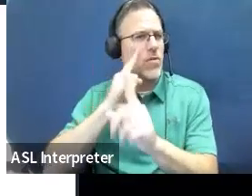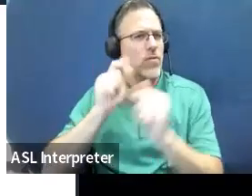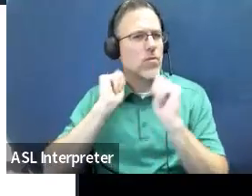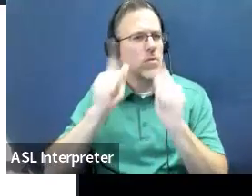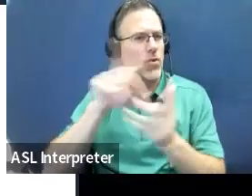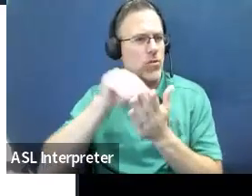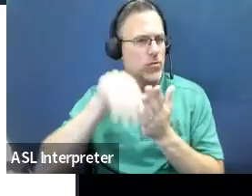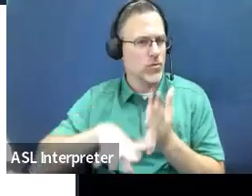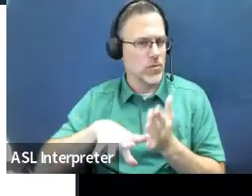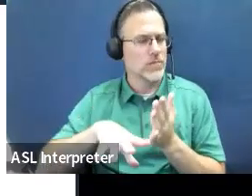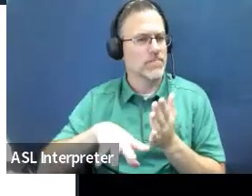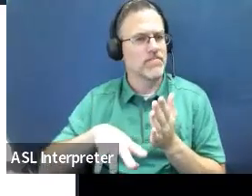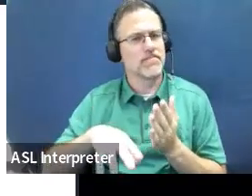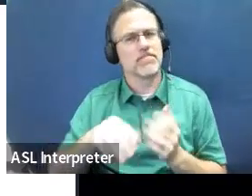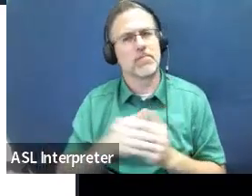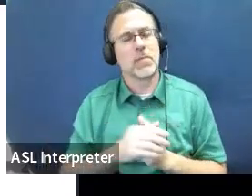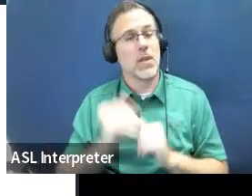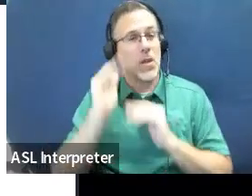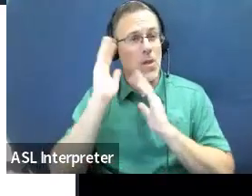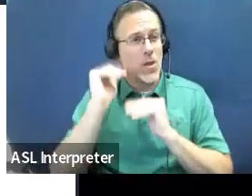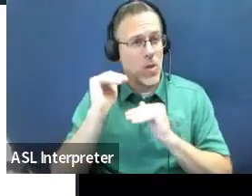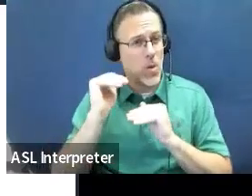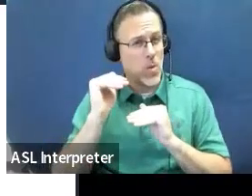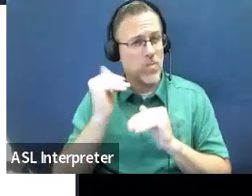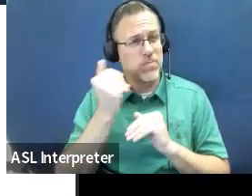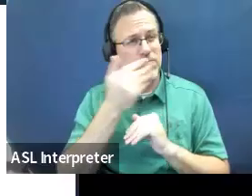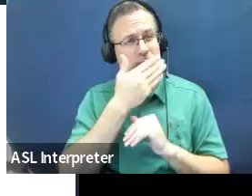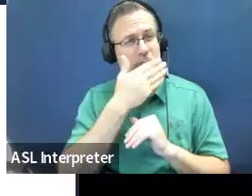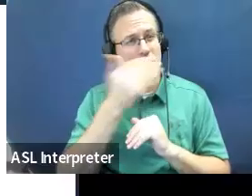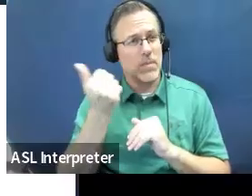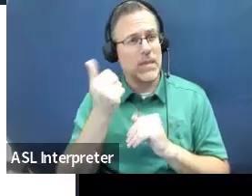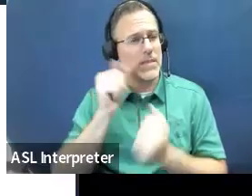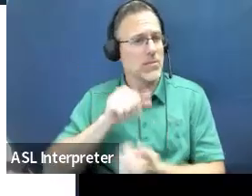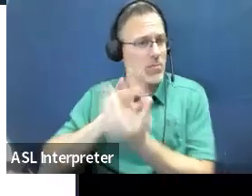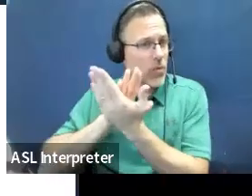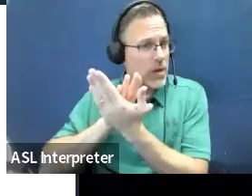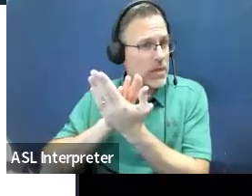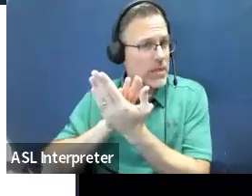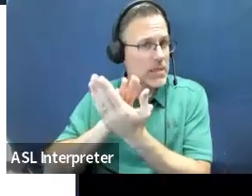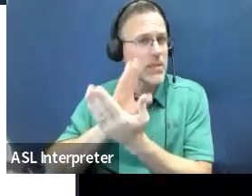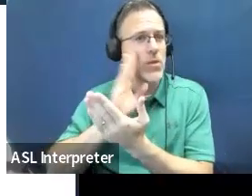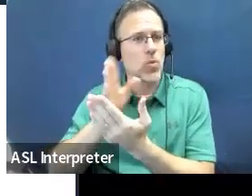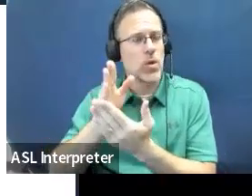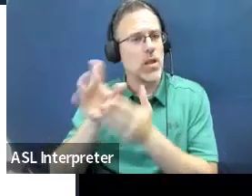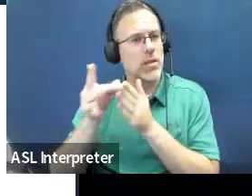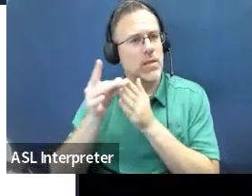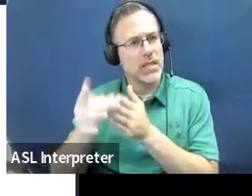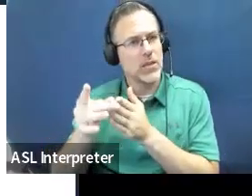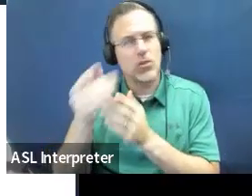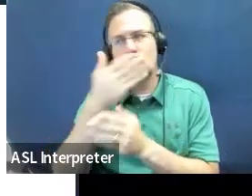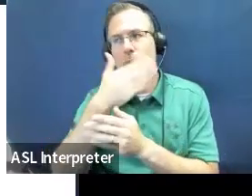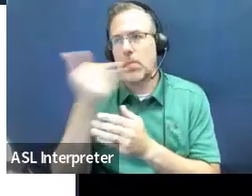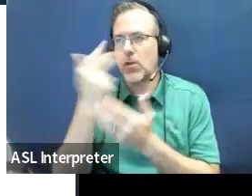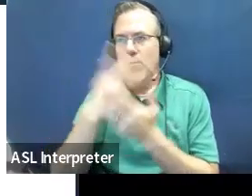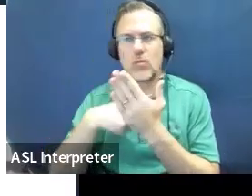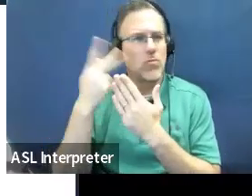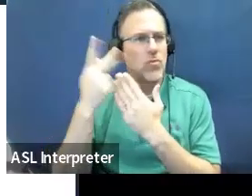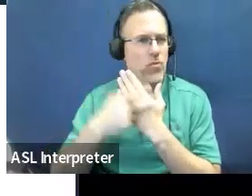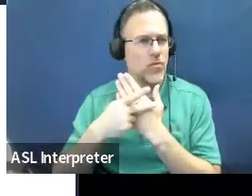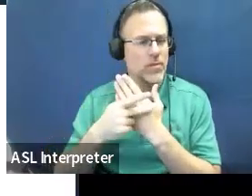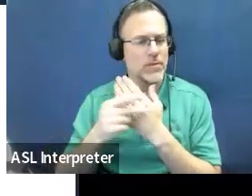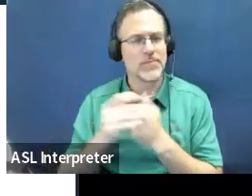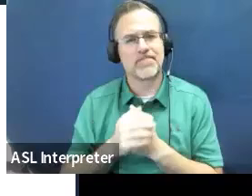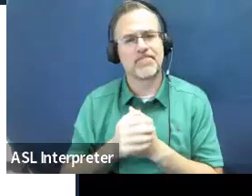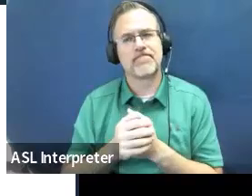that giving more information towards best practice, it will lead to better programming for students. And it also comes into